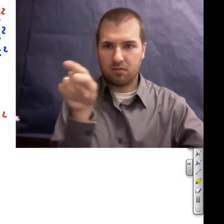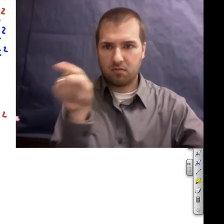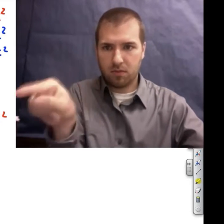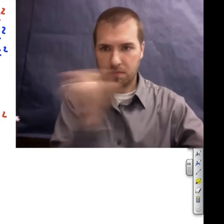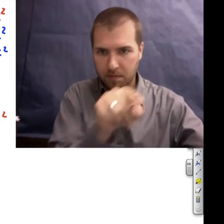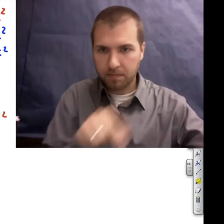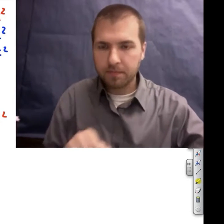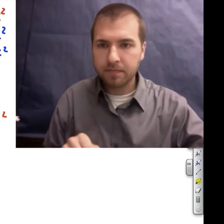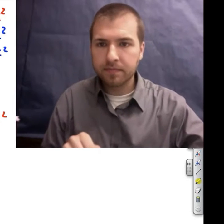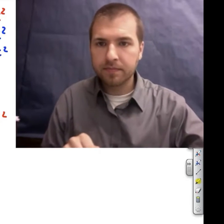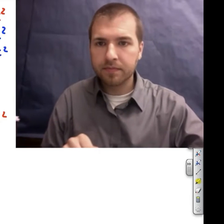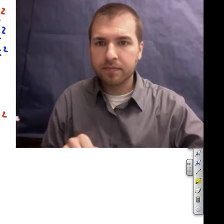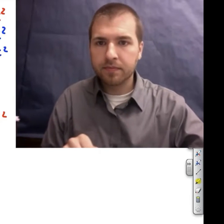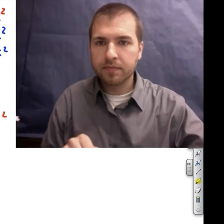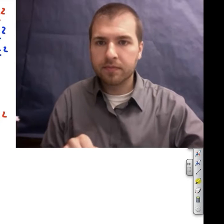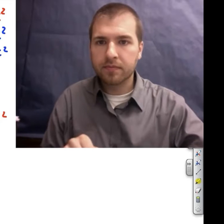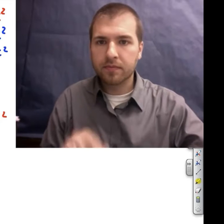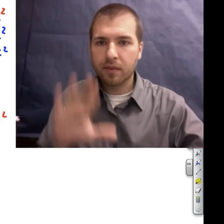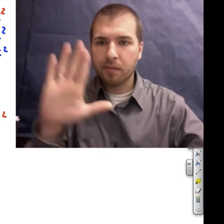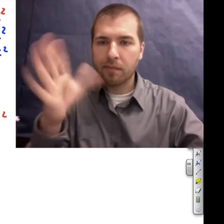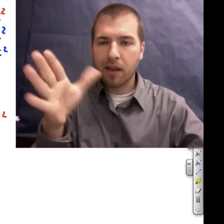squared. So just add those together now.